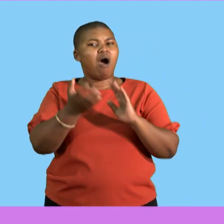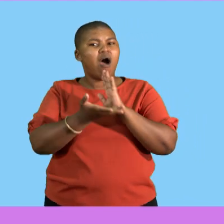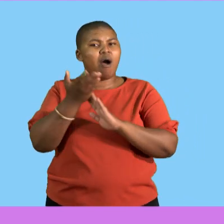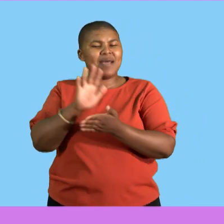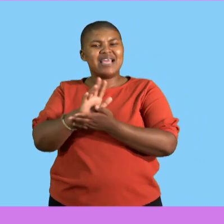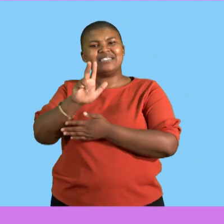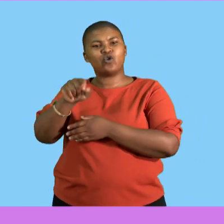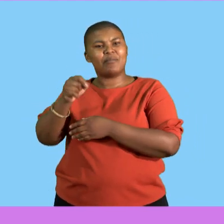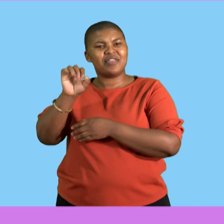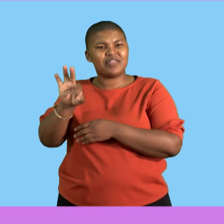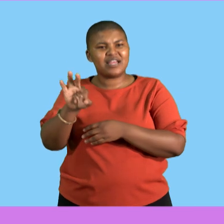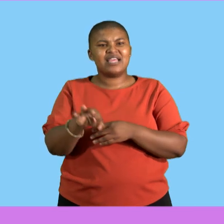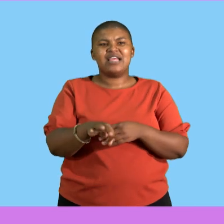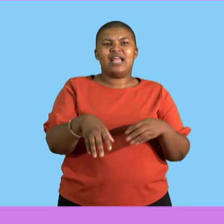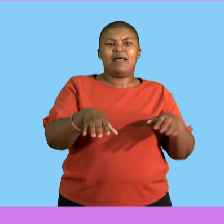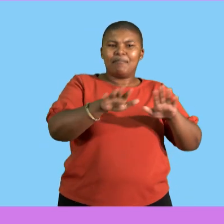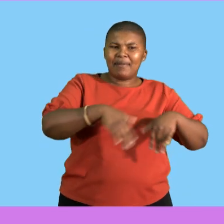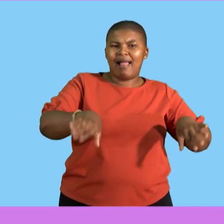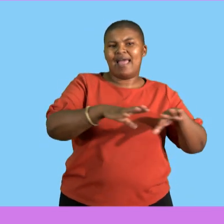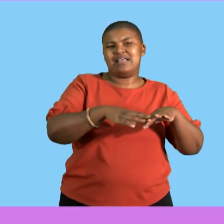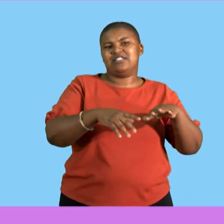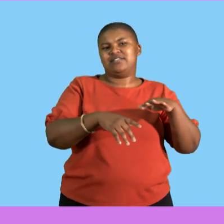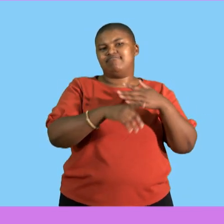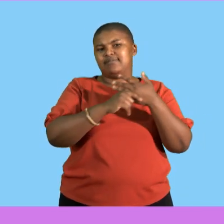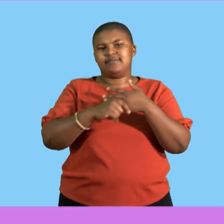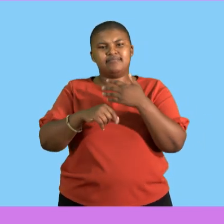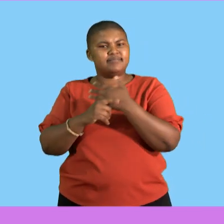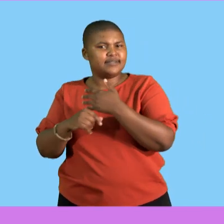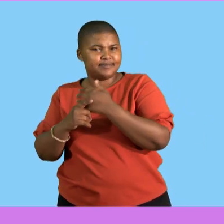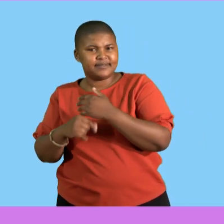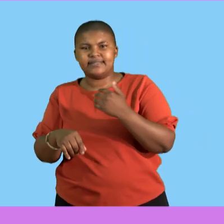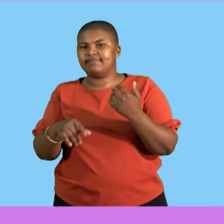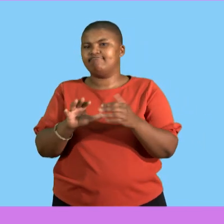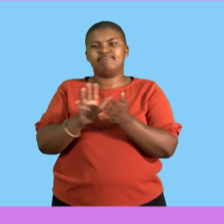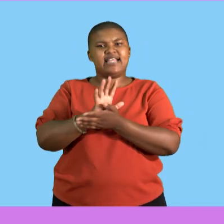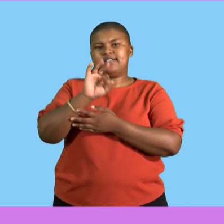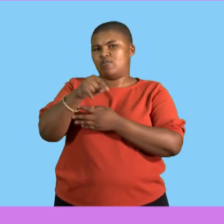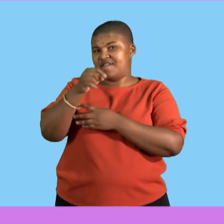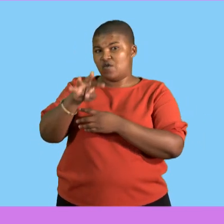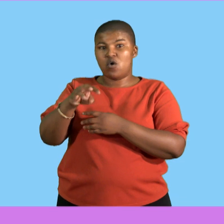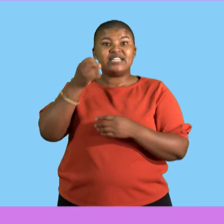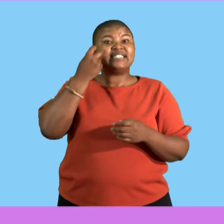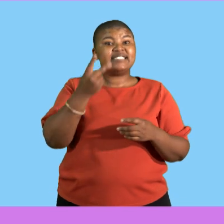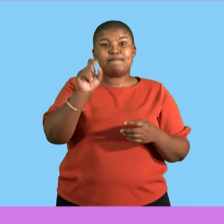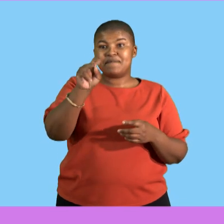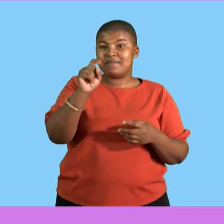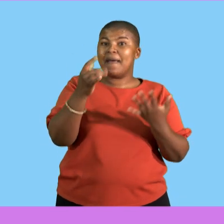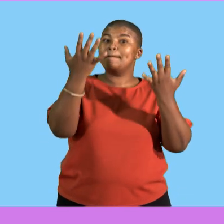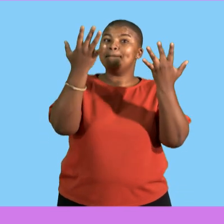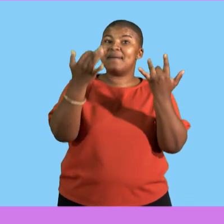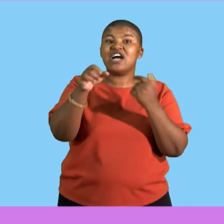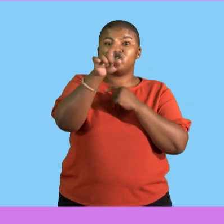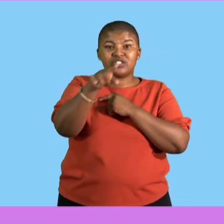14.3%. Property rates and taxes 15%. Then to use this